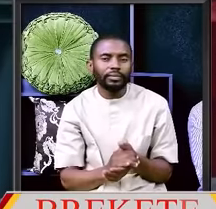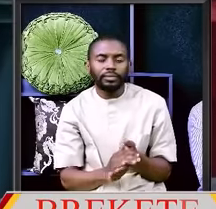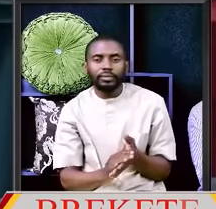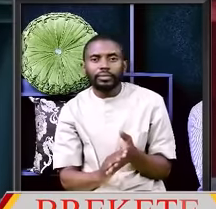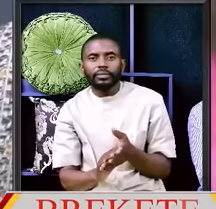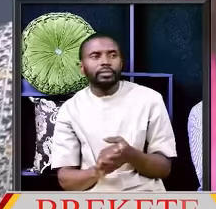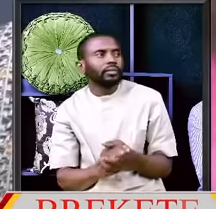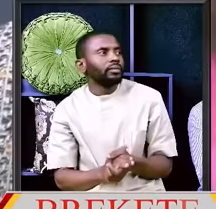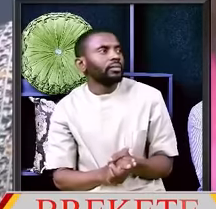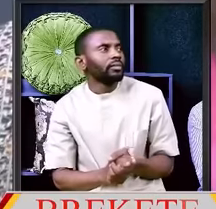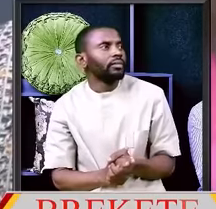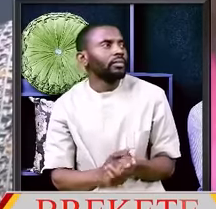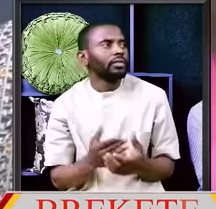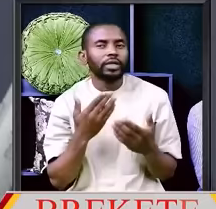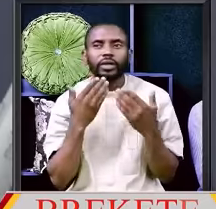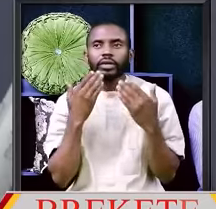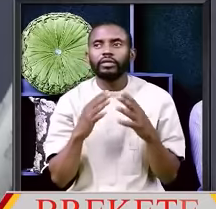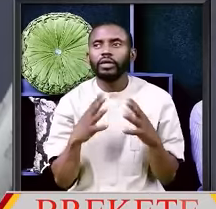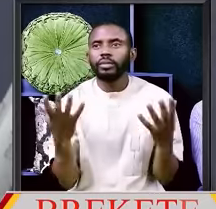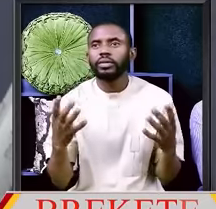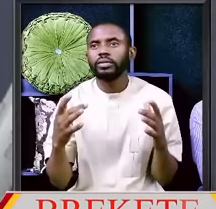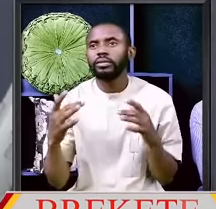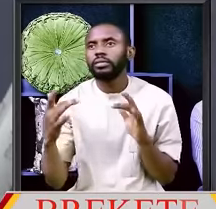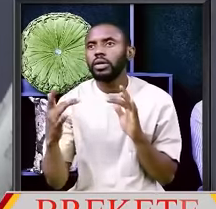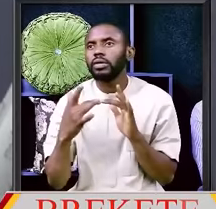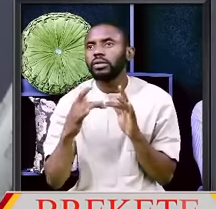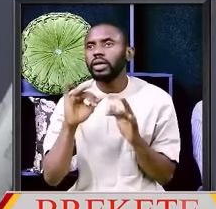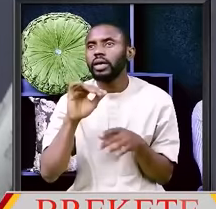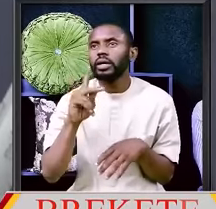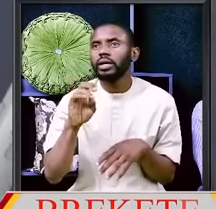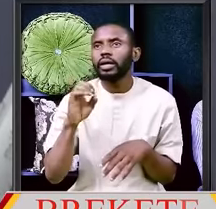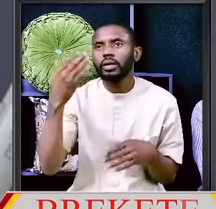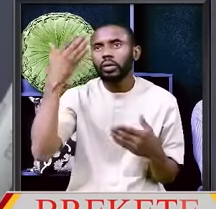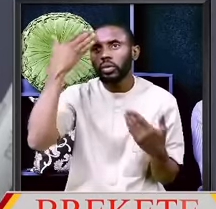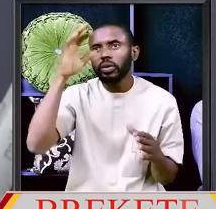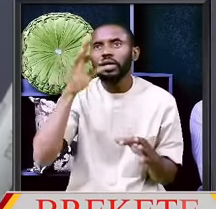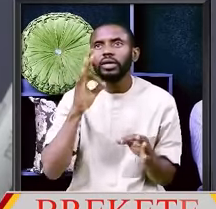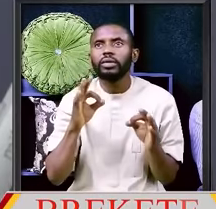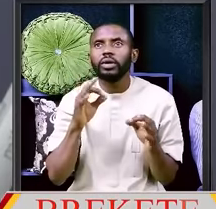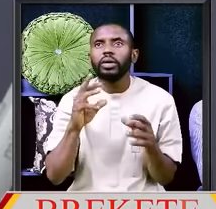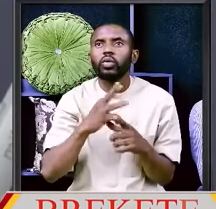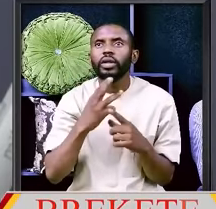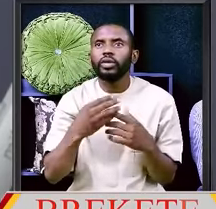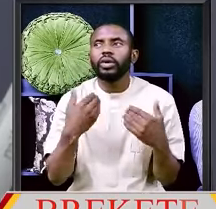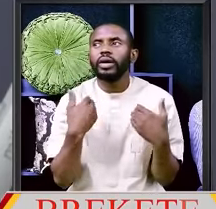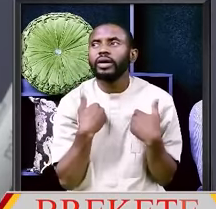Yes, thank you very much. Consultant Ike, I don't know where they are. You get